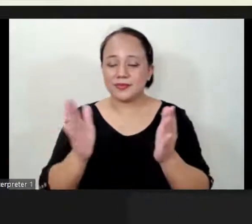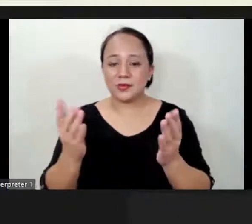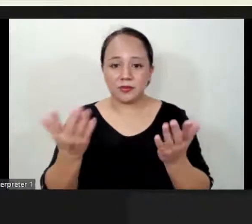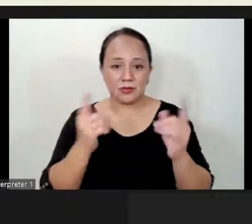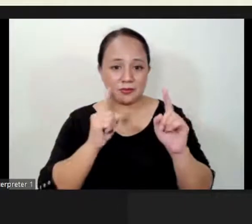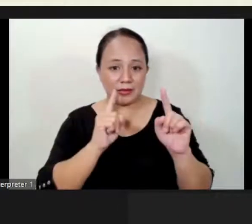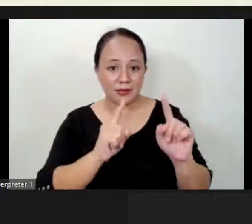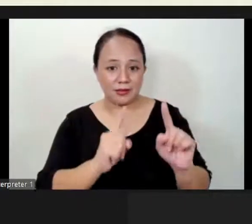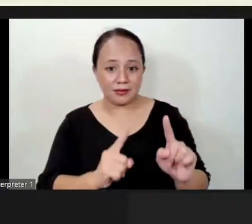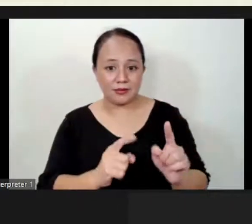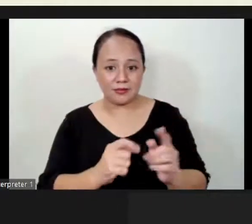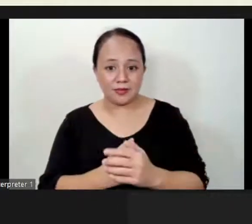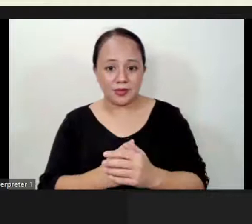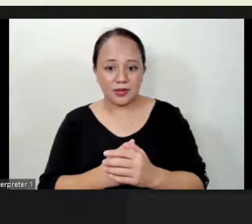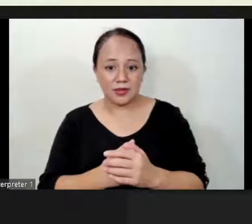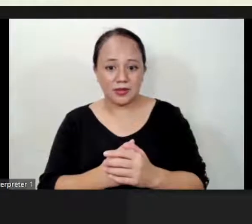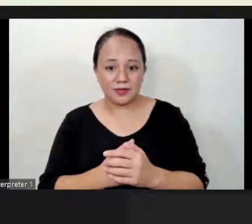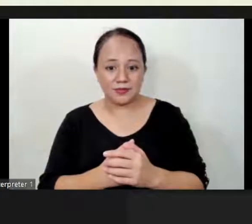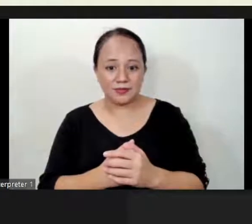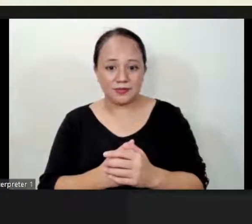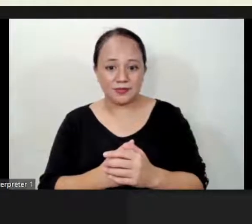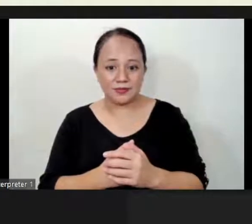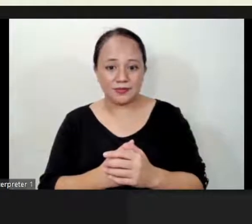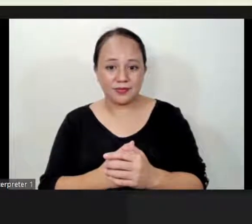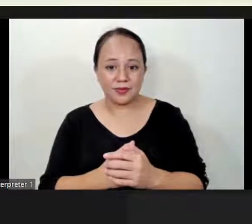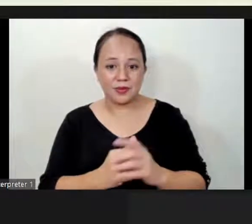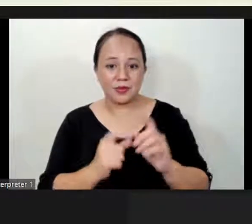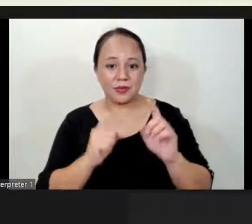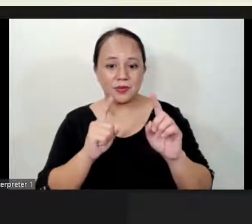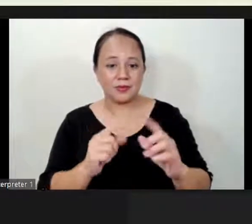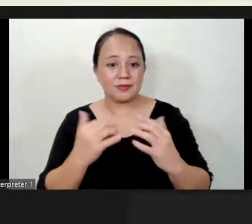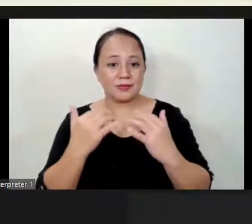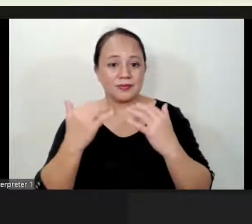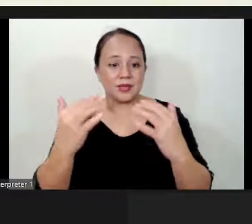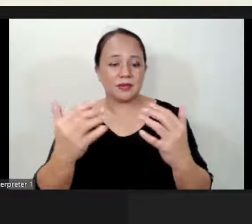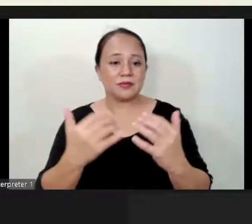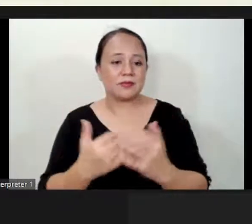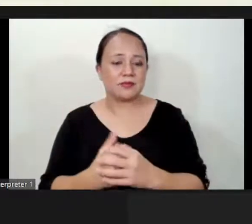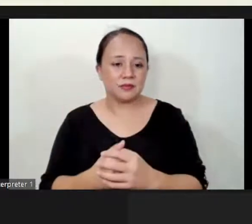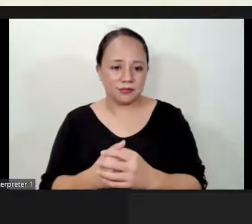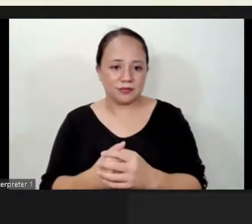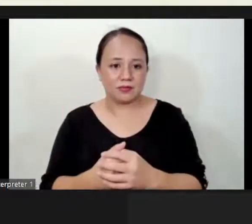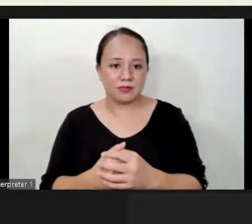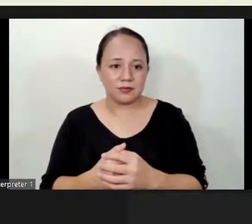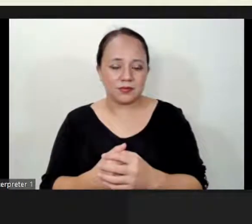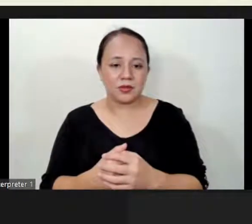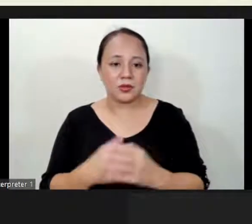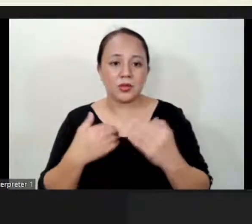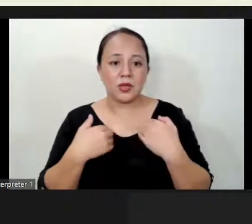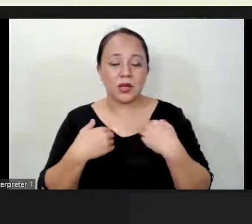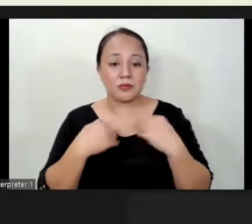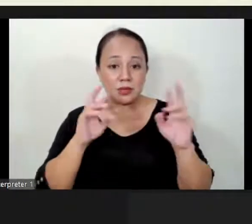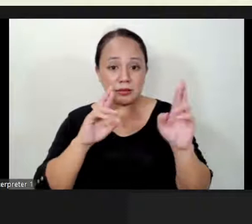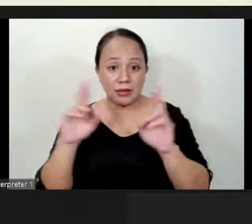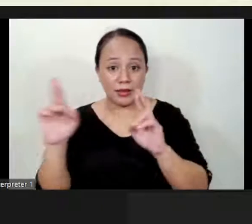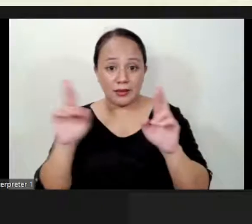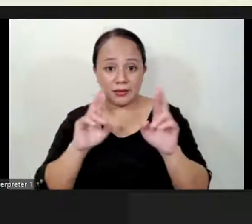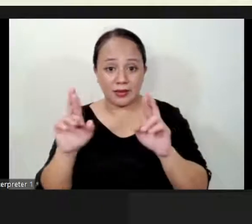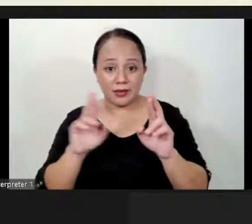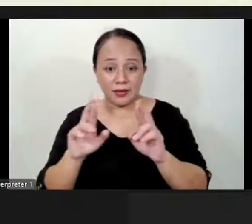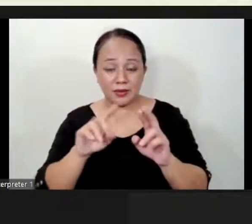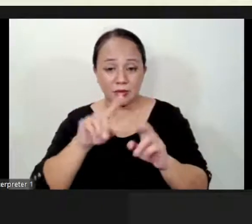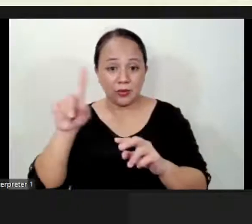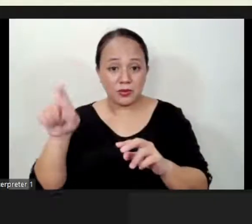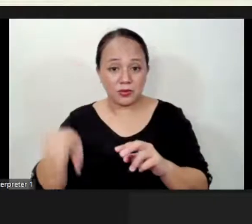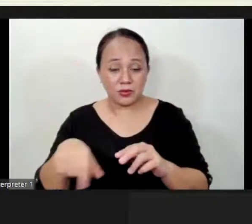attending our summit today to have your questions ready and raise your hand.